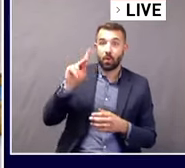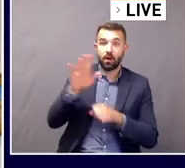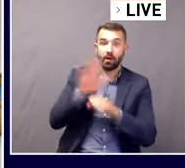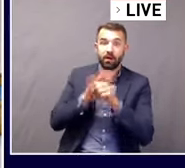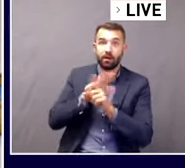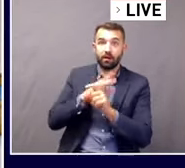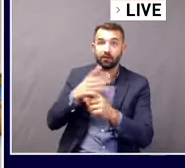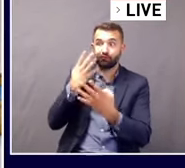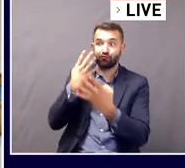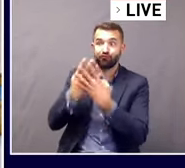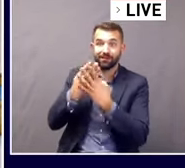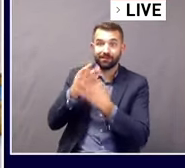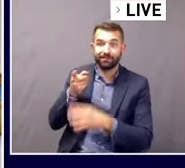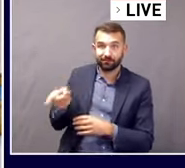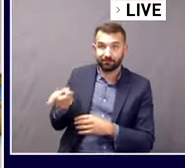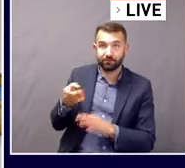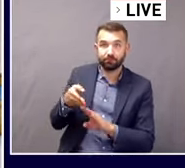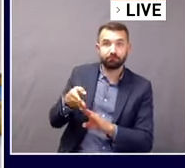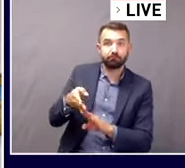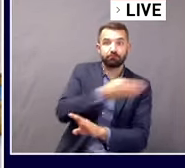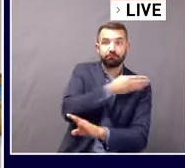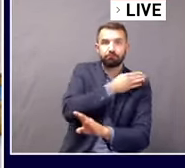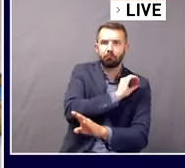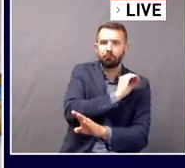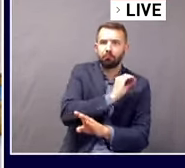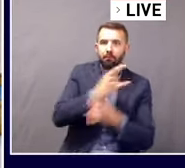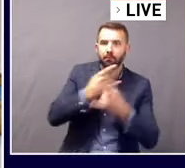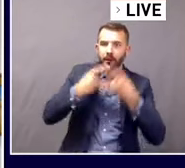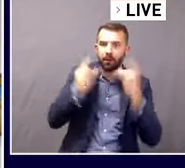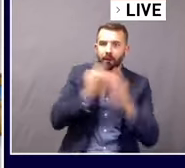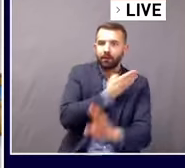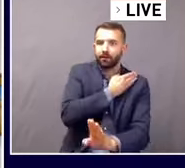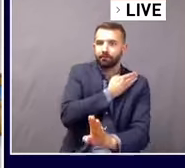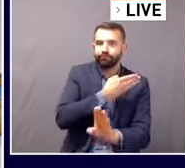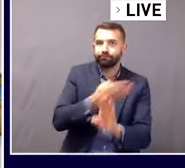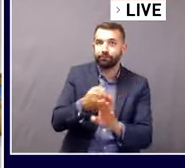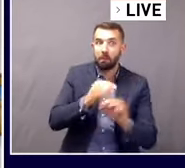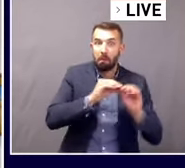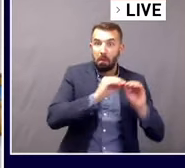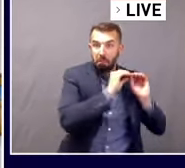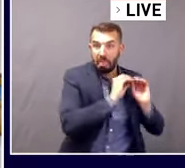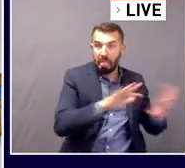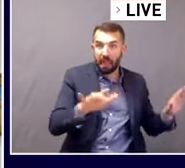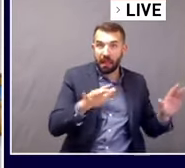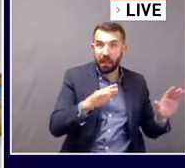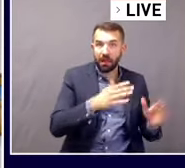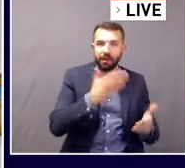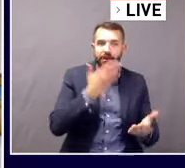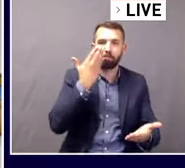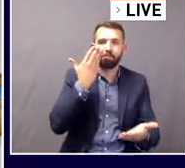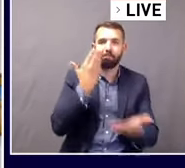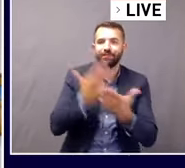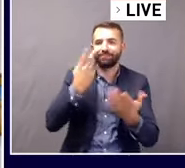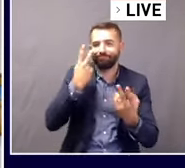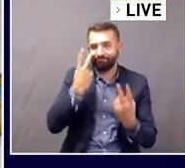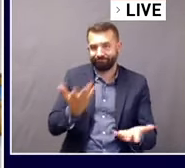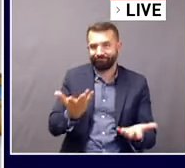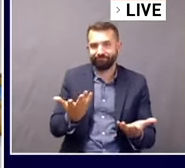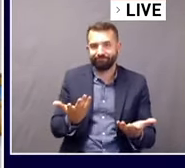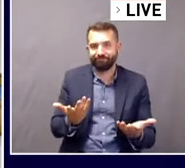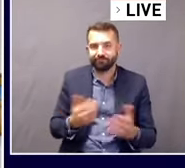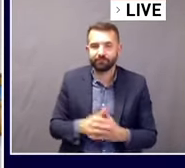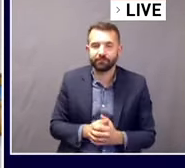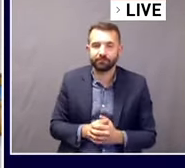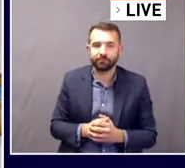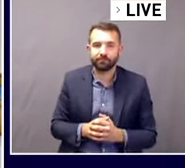not the norm before an outbreak happened. That same trend can be observed in other outbreaks in Maine as well, almost too